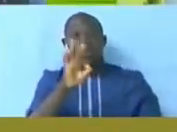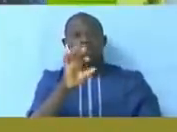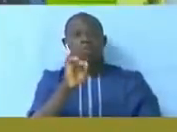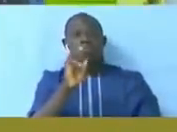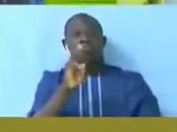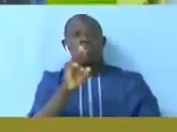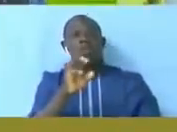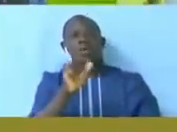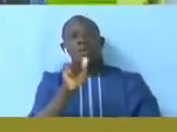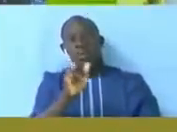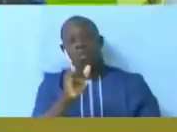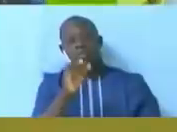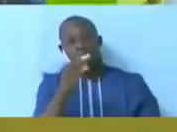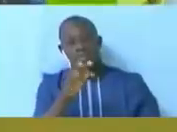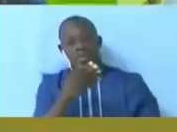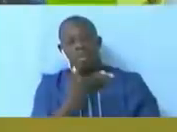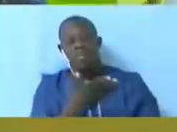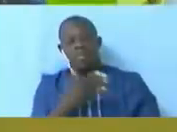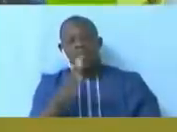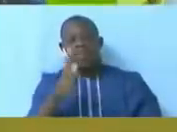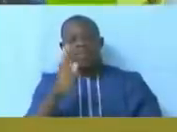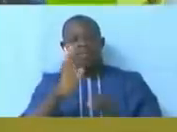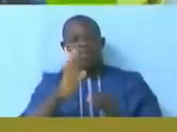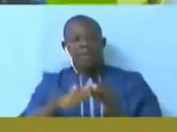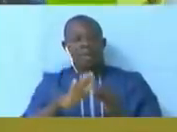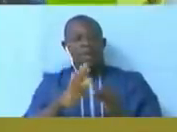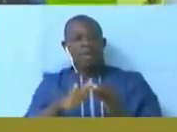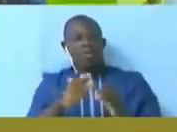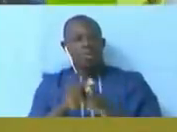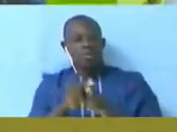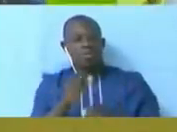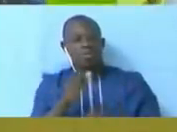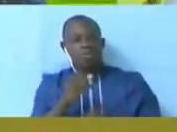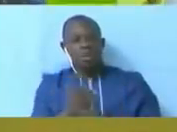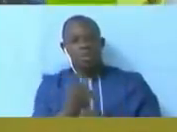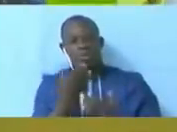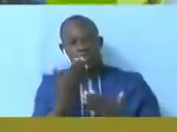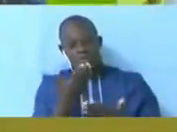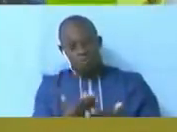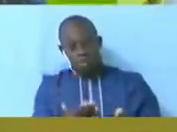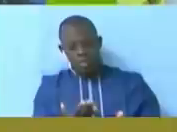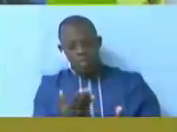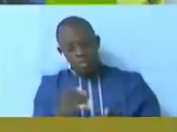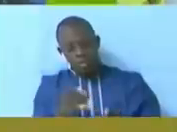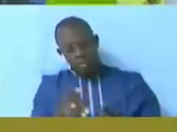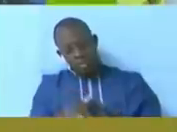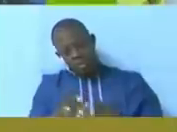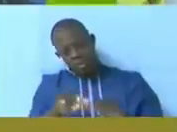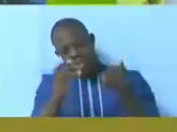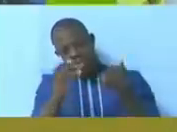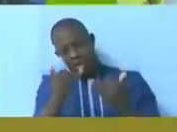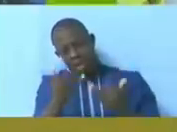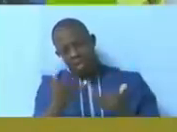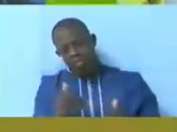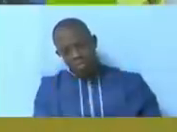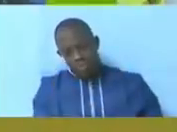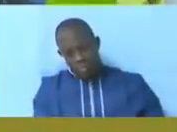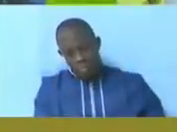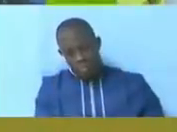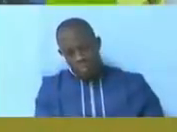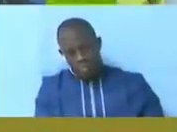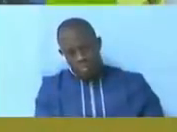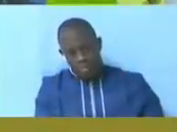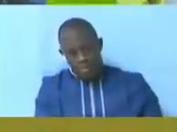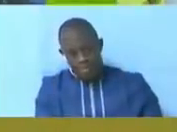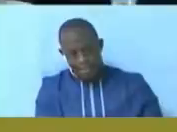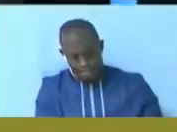please proceed to do so now. Mr. Touray, silang commissioner mo mansoro membe lafte ke nyini ka silang kiamane duñu silo di la ni